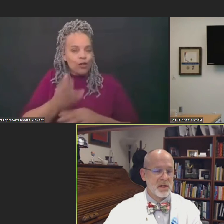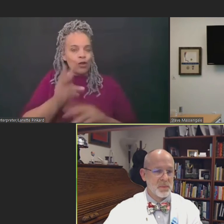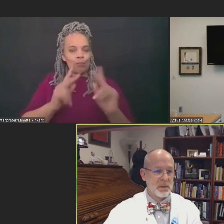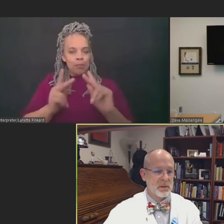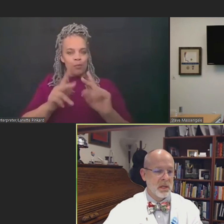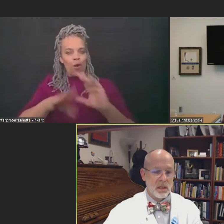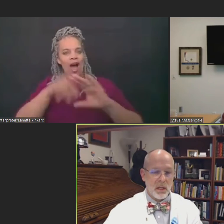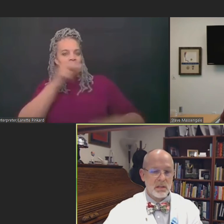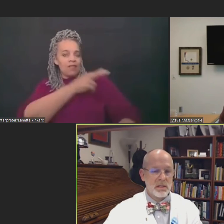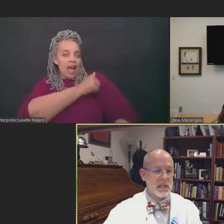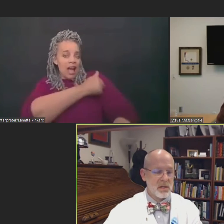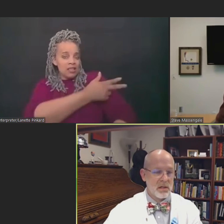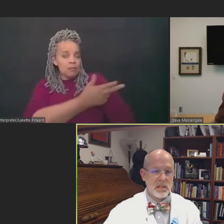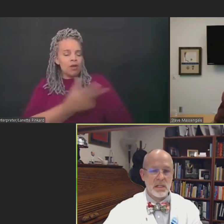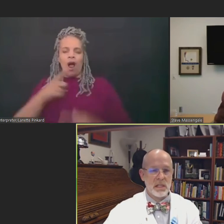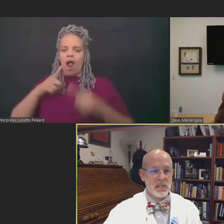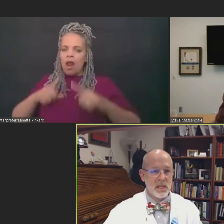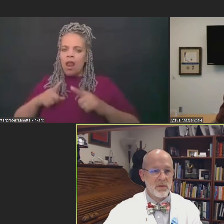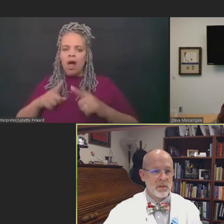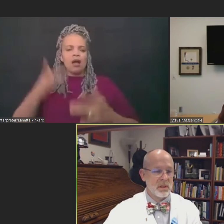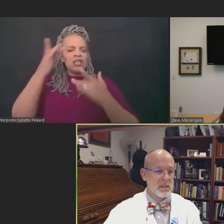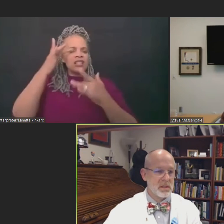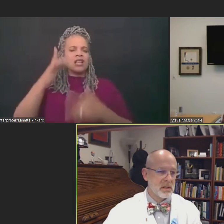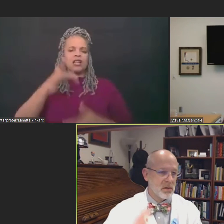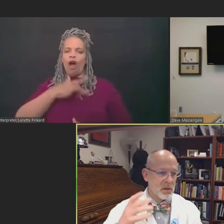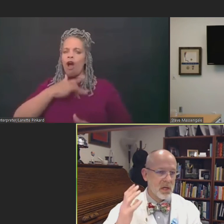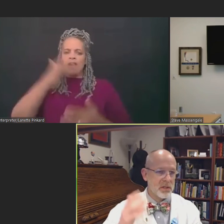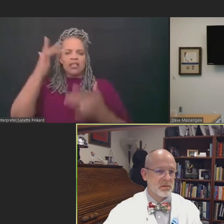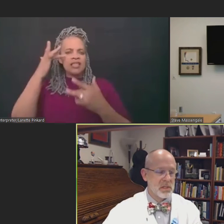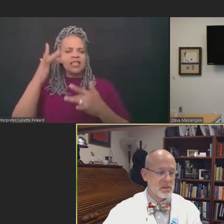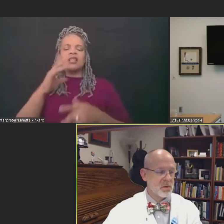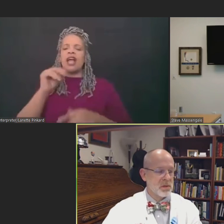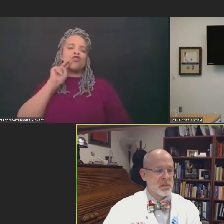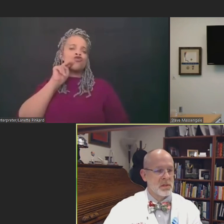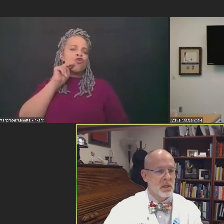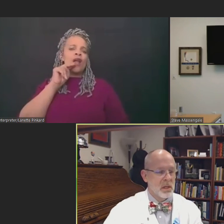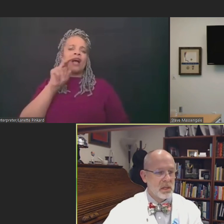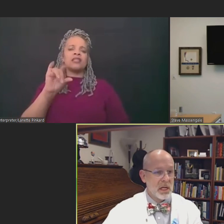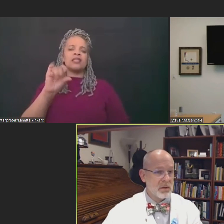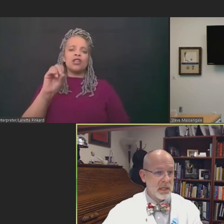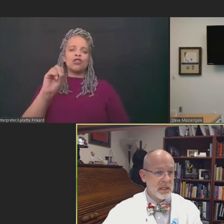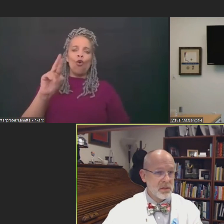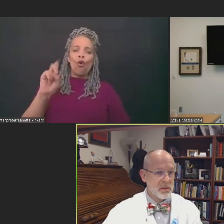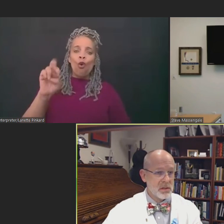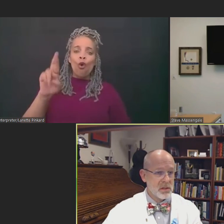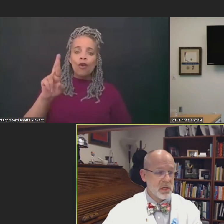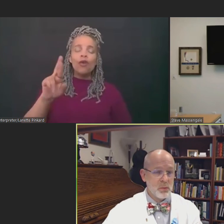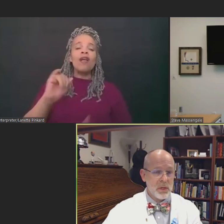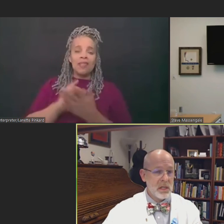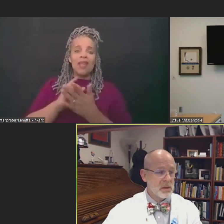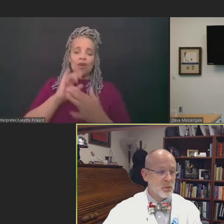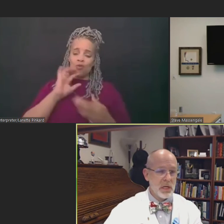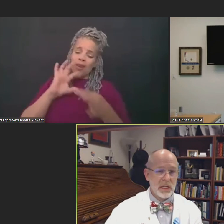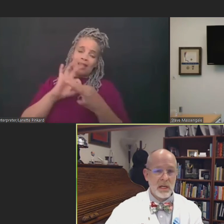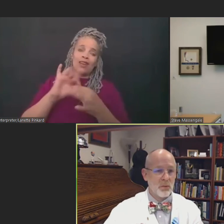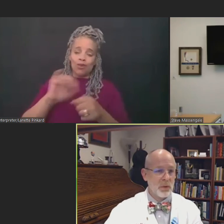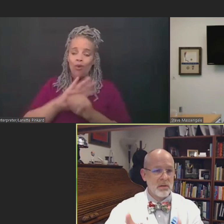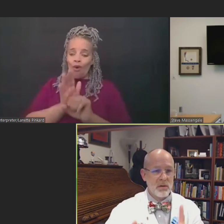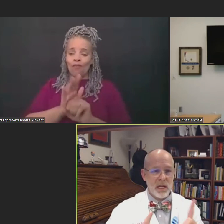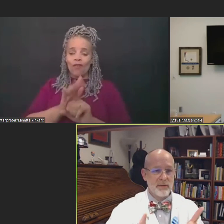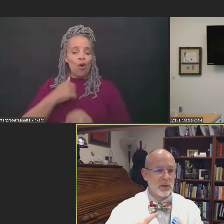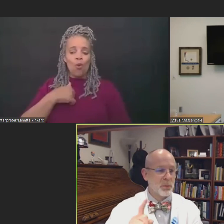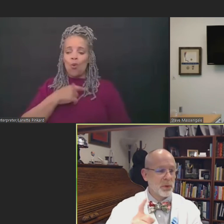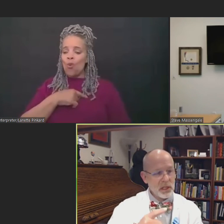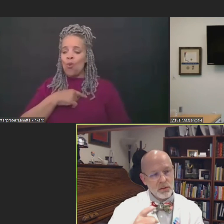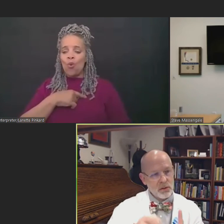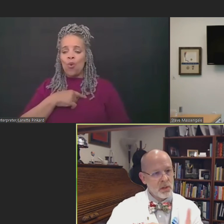the hospital. Lung disease, heart disease, even this neurological disorders that are related to it. So, and we don't